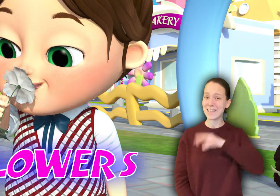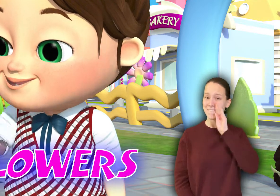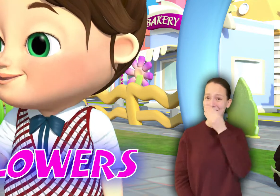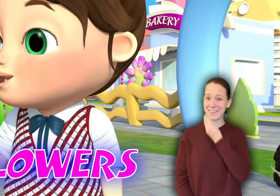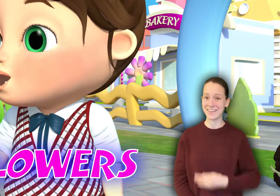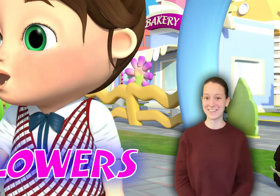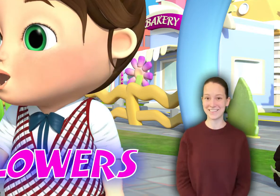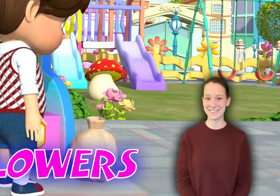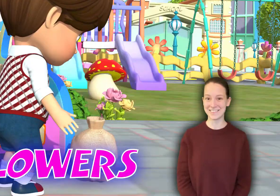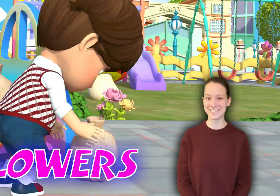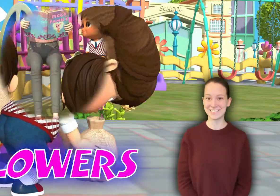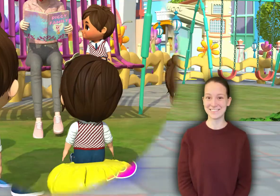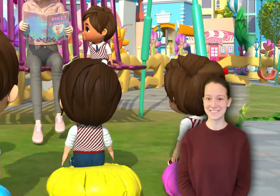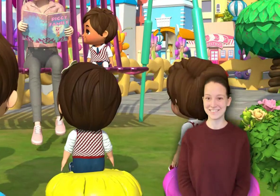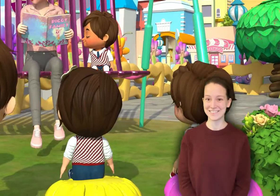I love flowers.